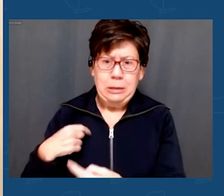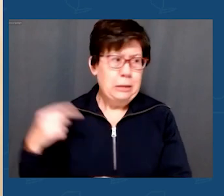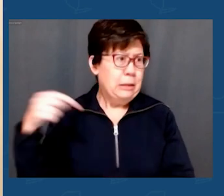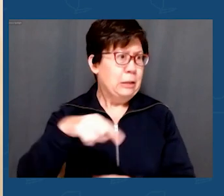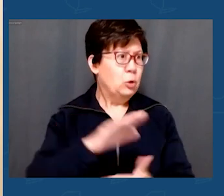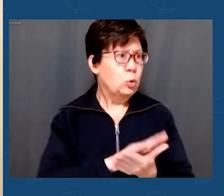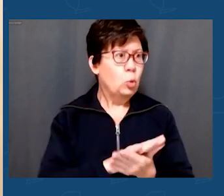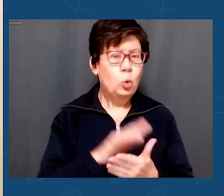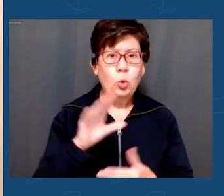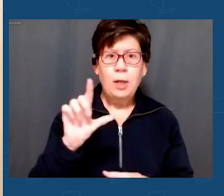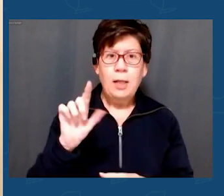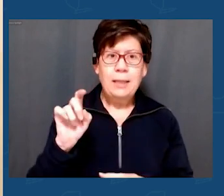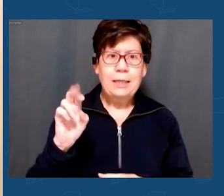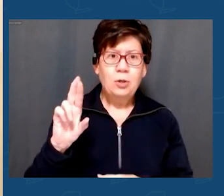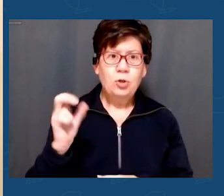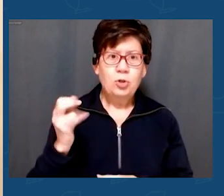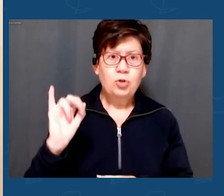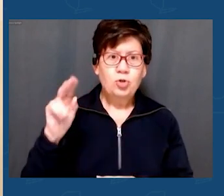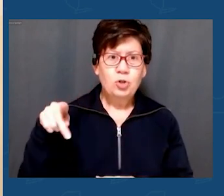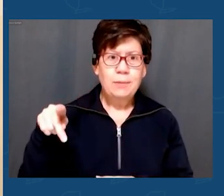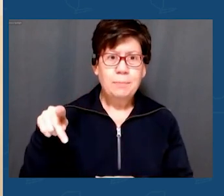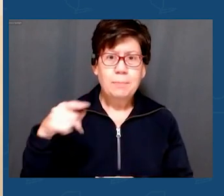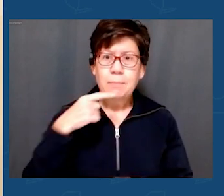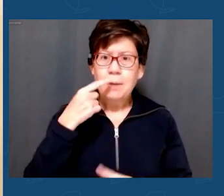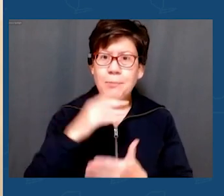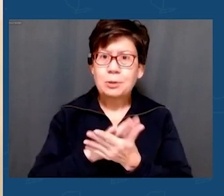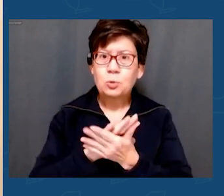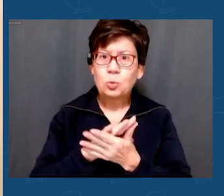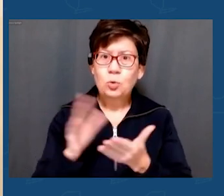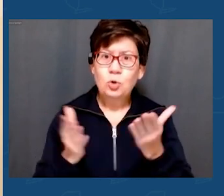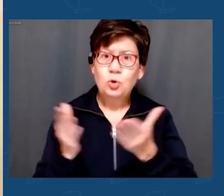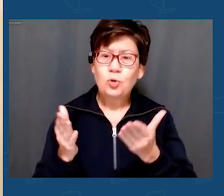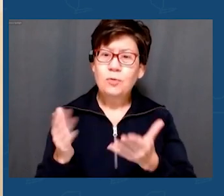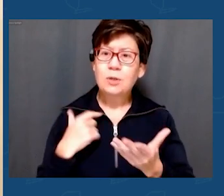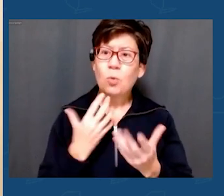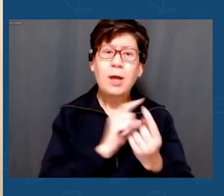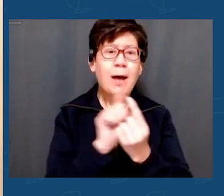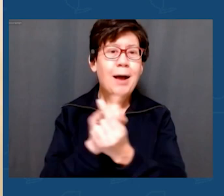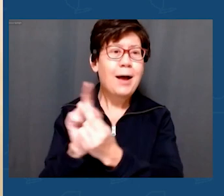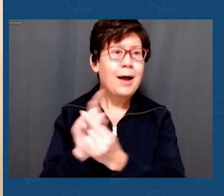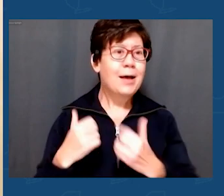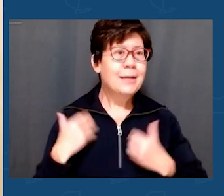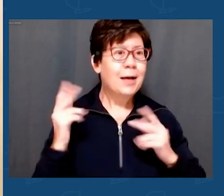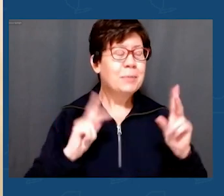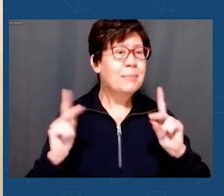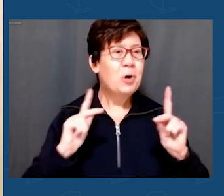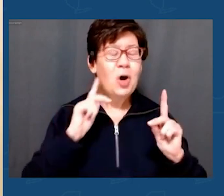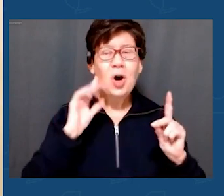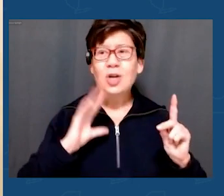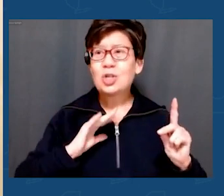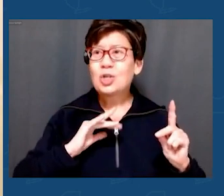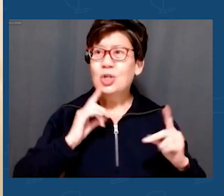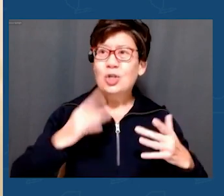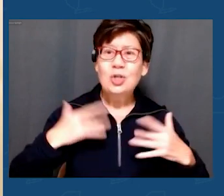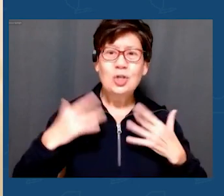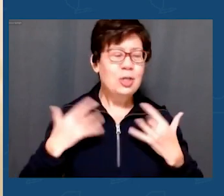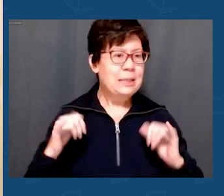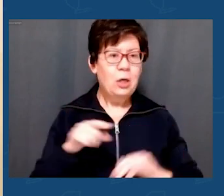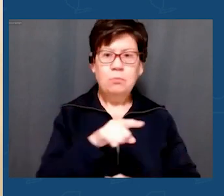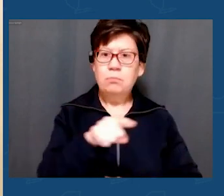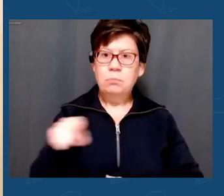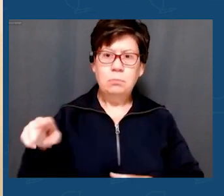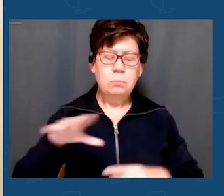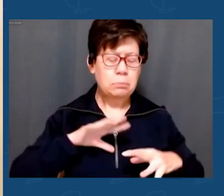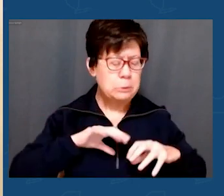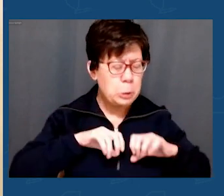meet some young people who should be at the prime of their lives and carefree, and they're still overcoming grief, the loss of